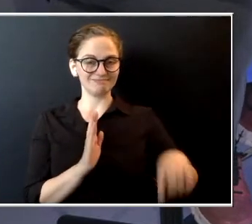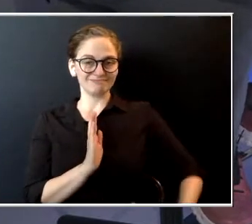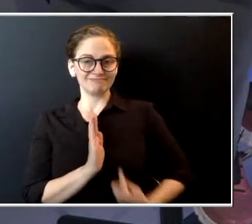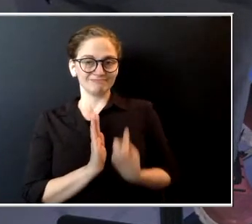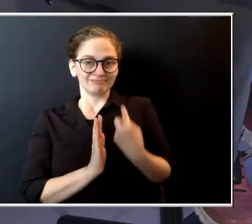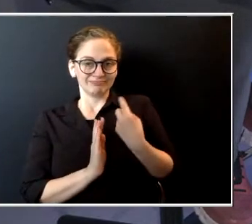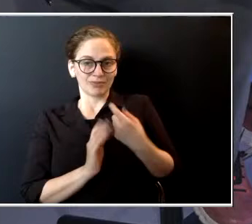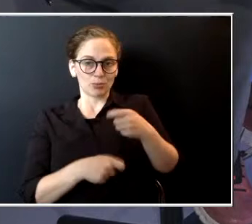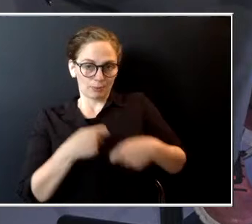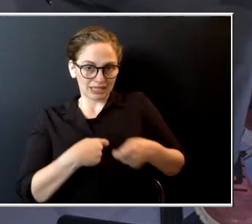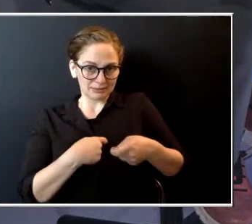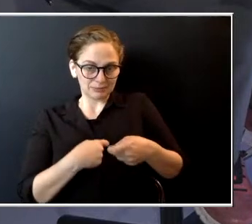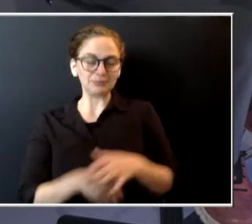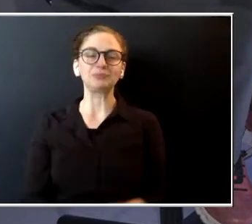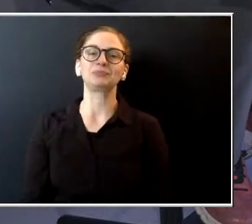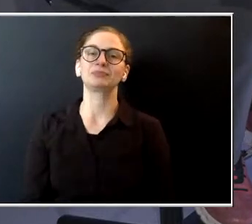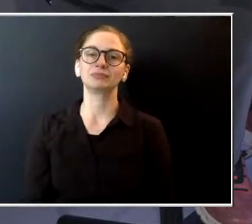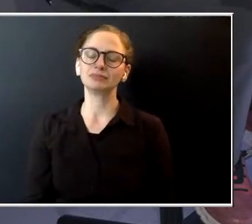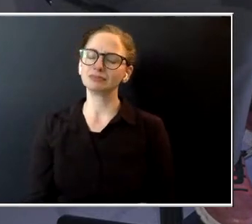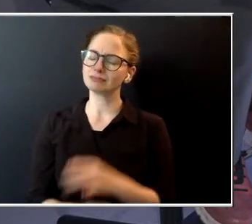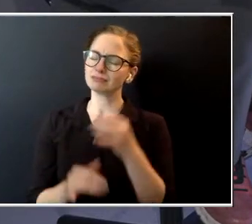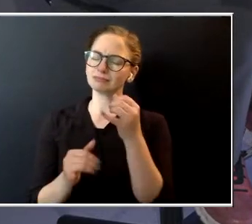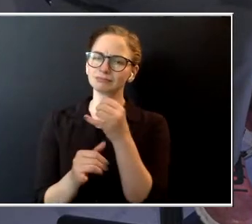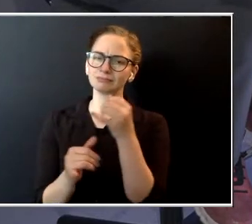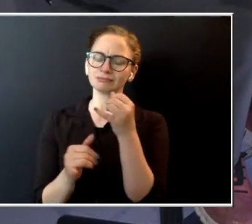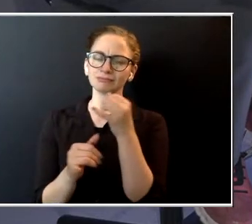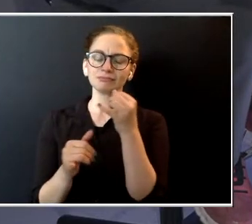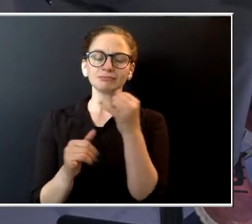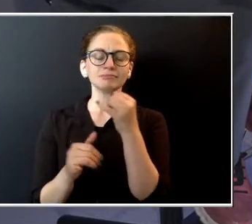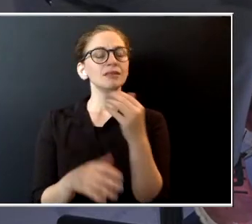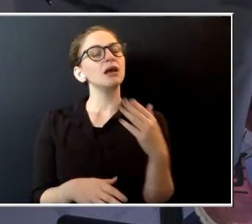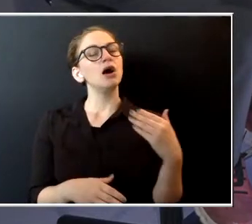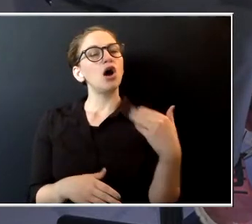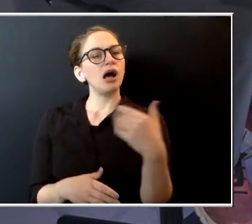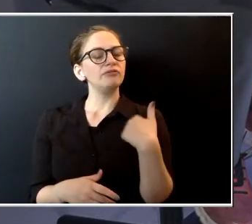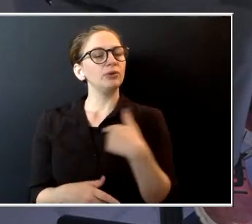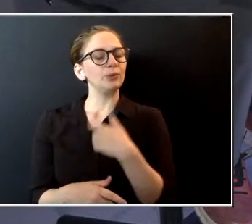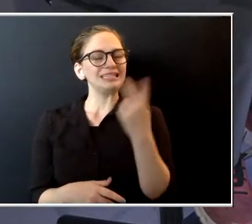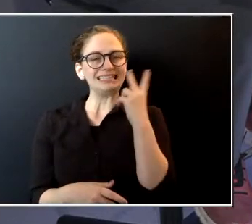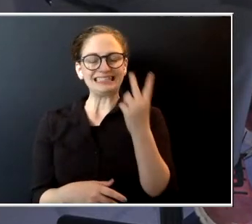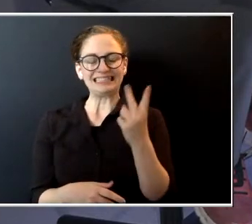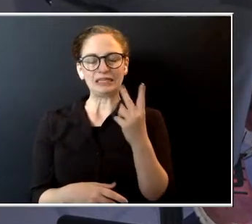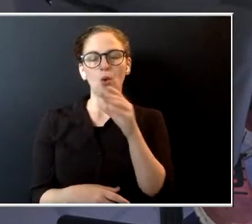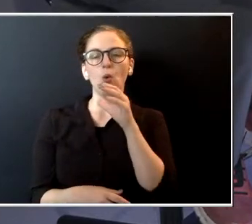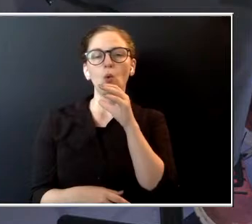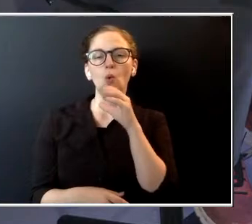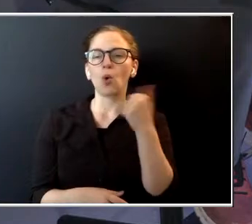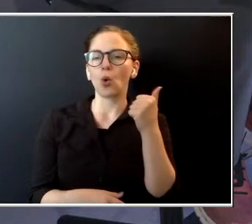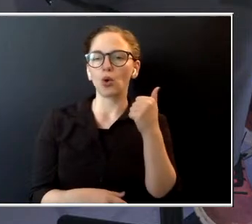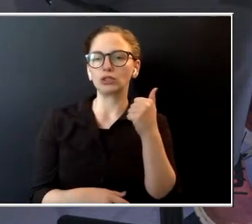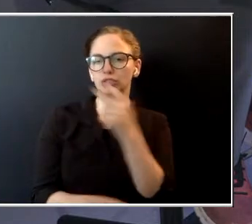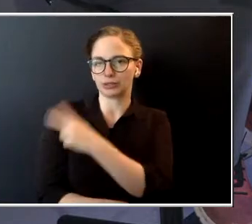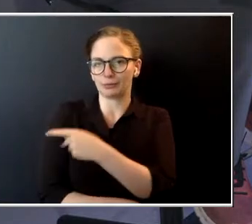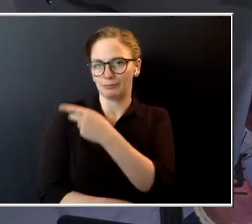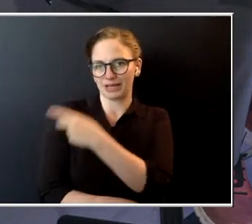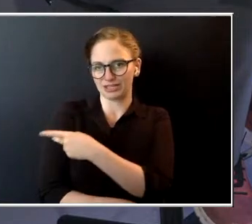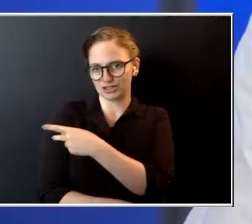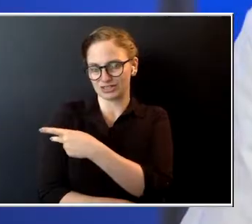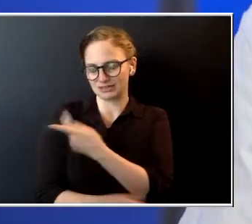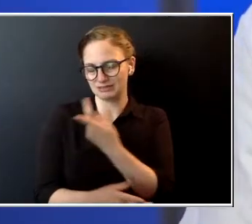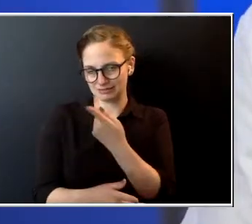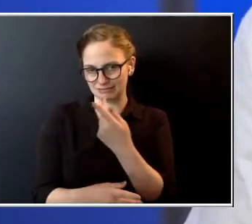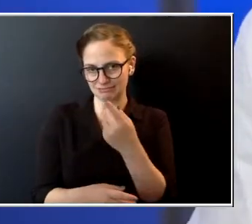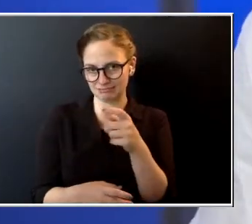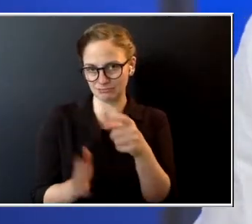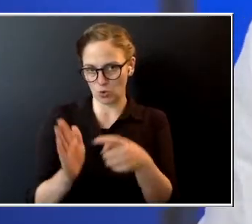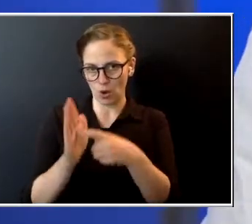not, this has been a problem in older and elderly patients that have heart valve work. What ages is that usually be? Well, so really it's kind